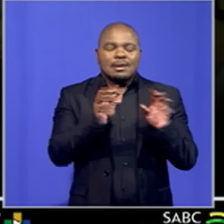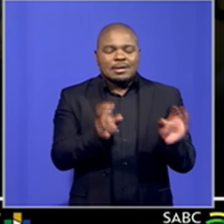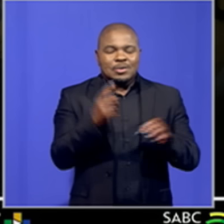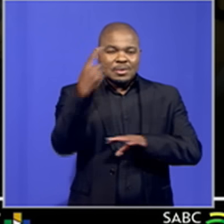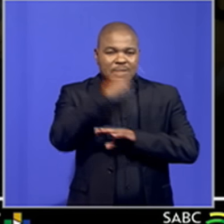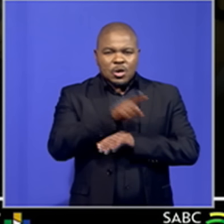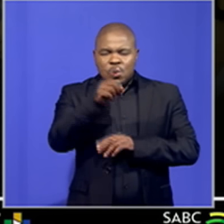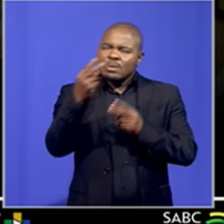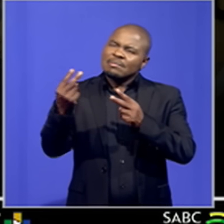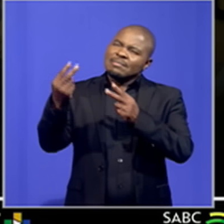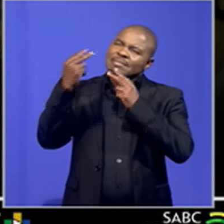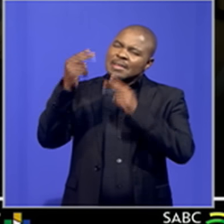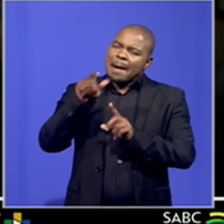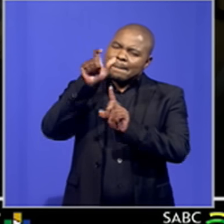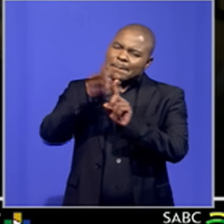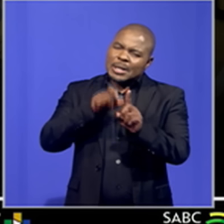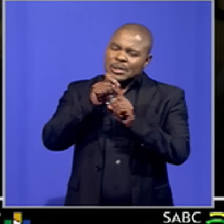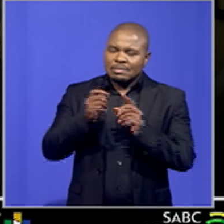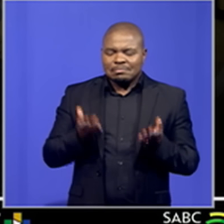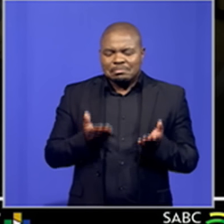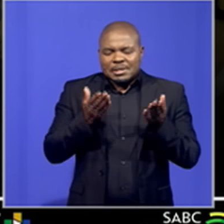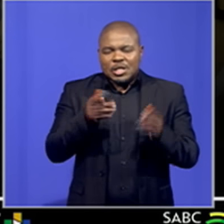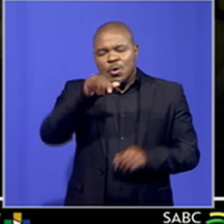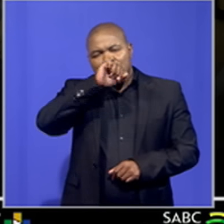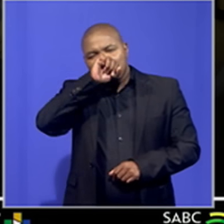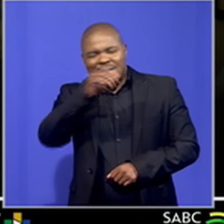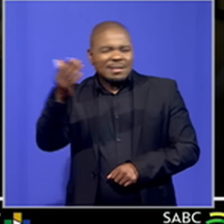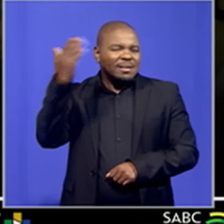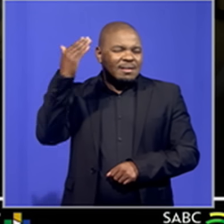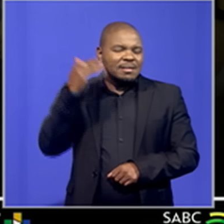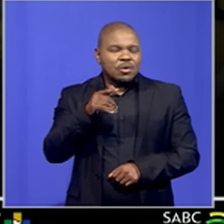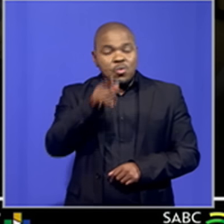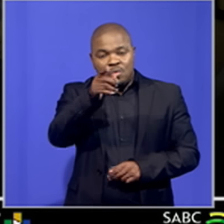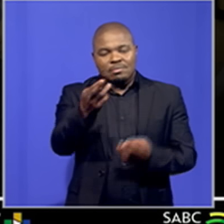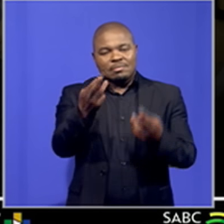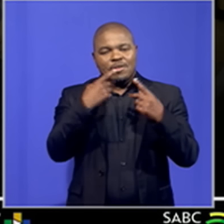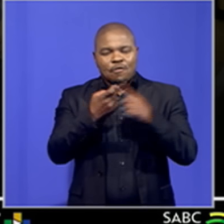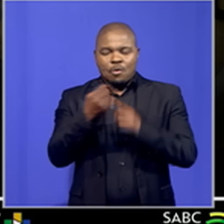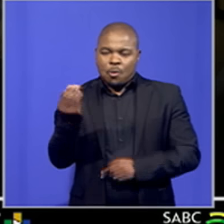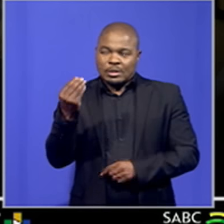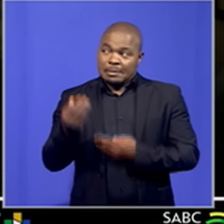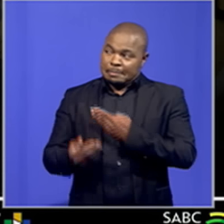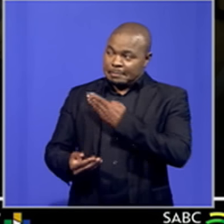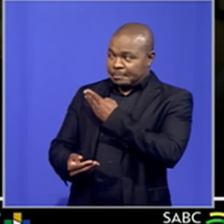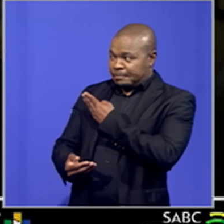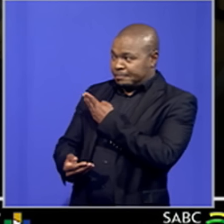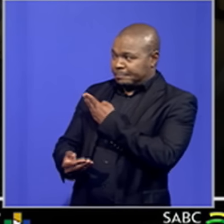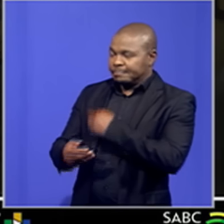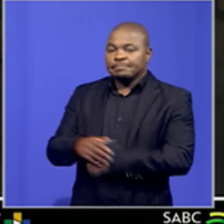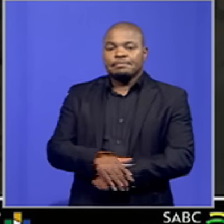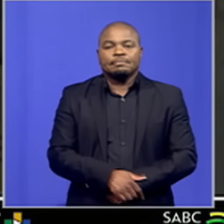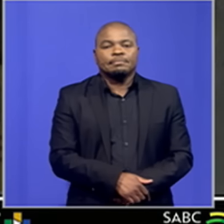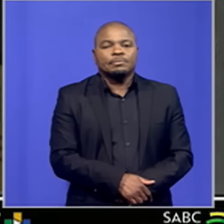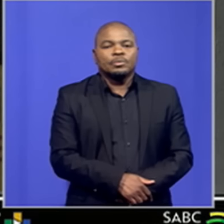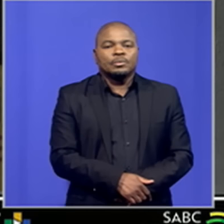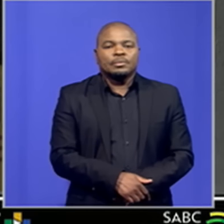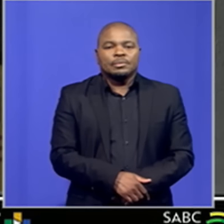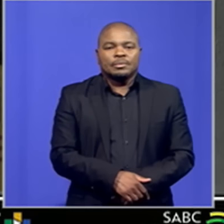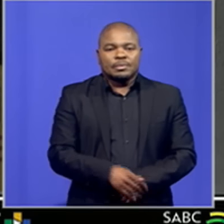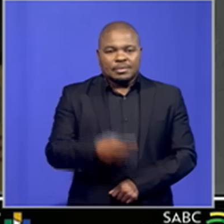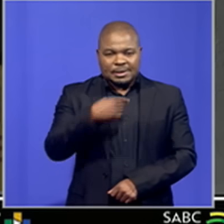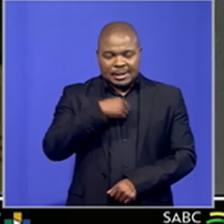gopola mogasi o feng le gore o mo rata thata mme wa rebile jana mo WhatsApp nna ke